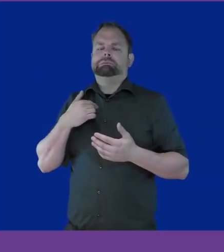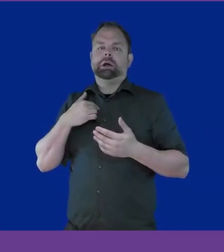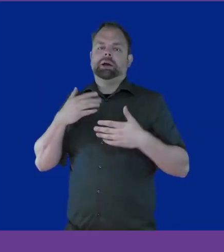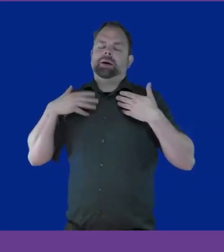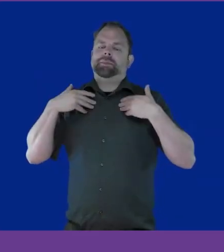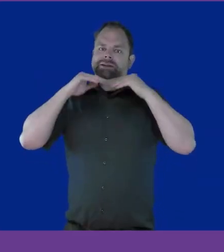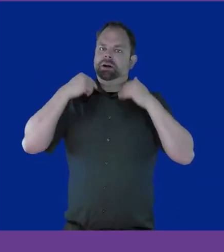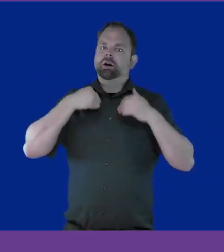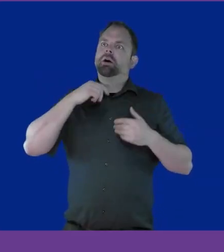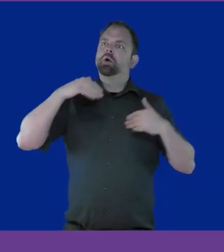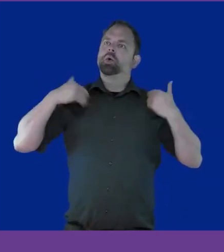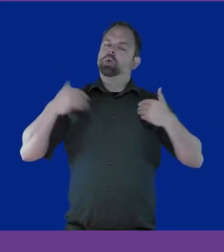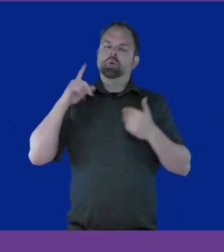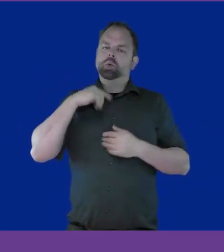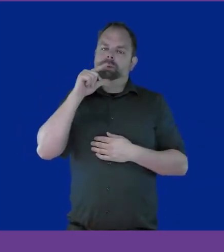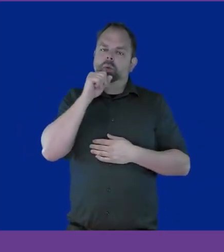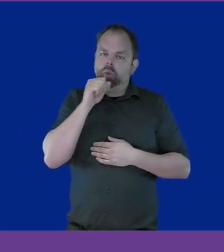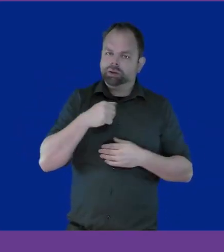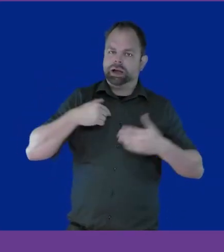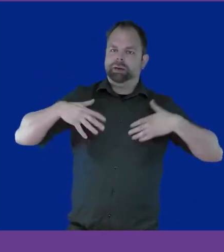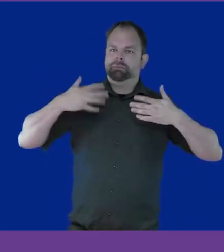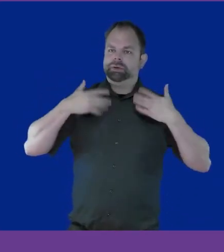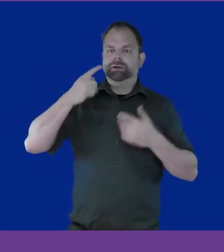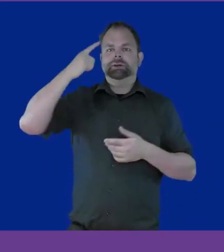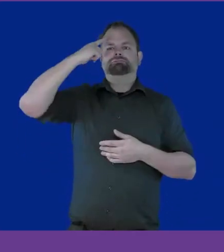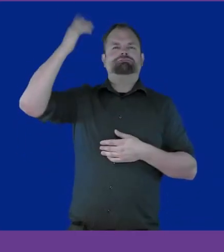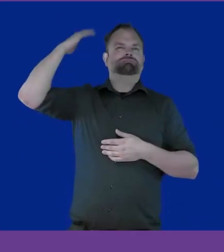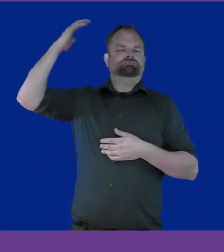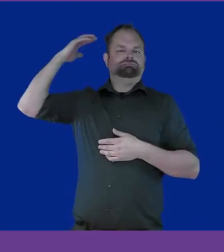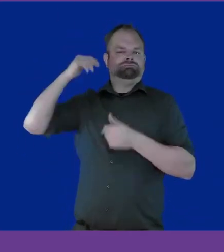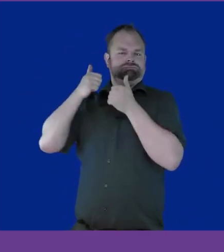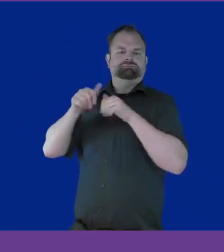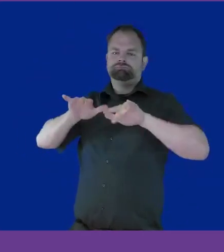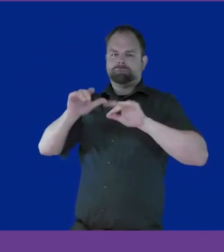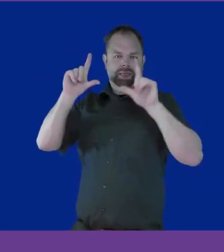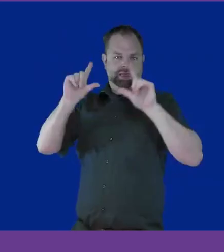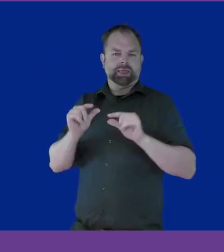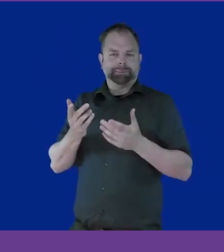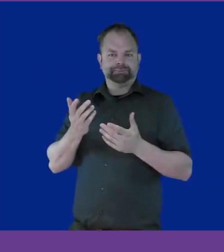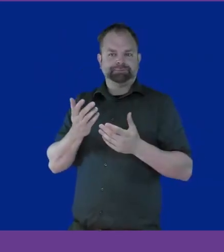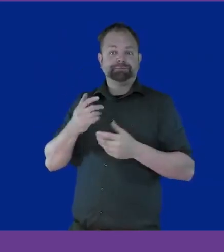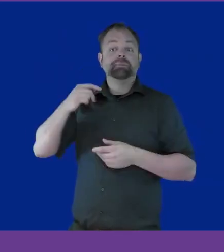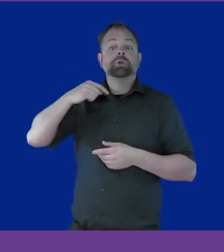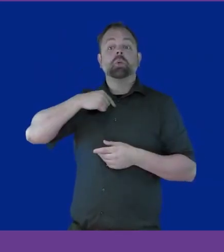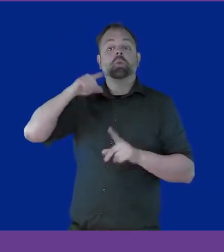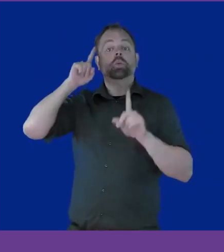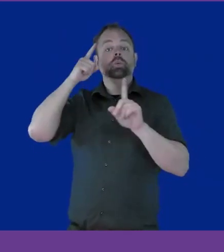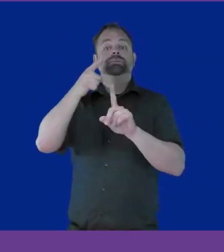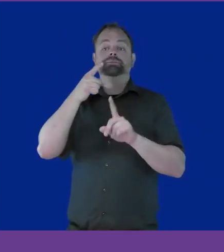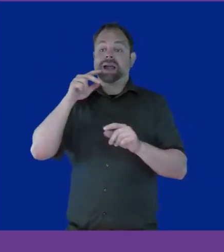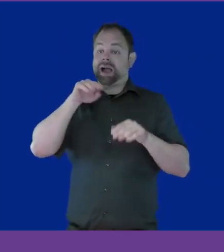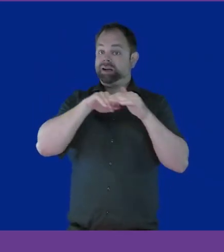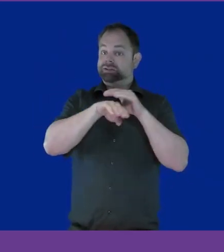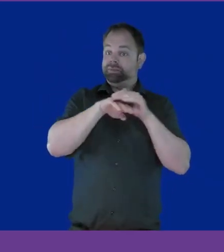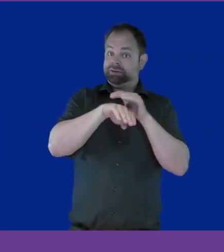design solution. And I think we have many examples where that has not been the case and where accessibility has